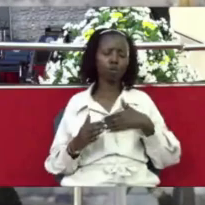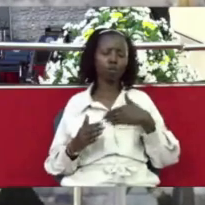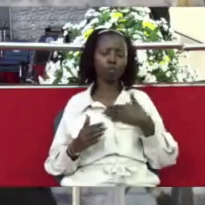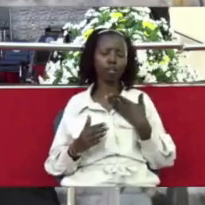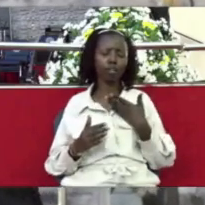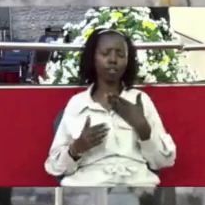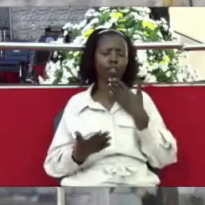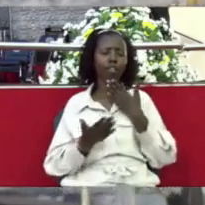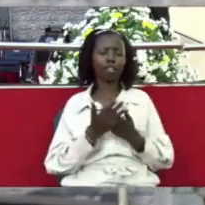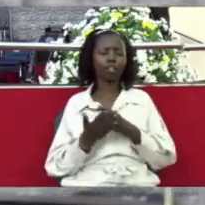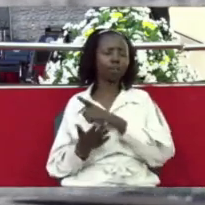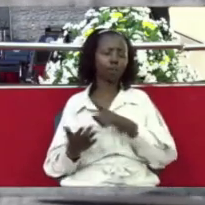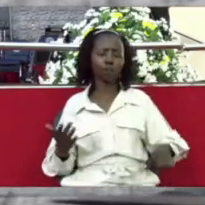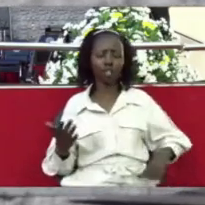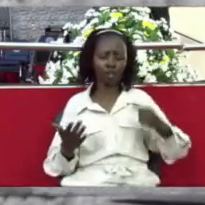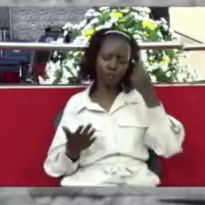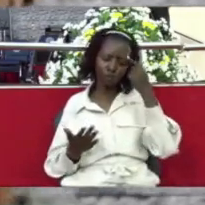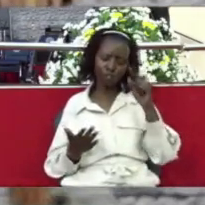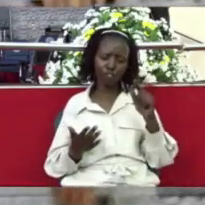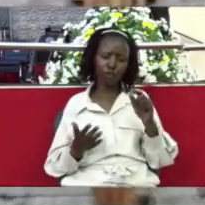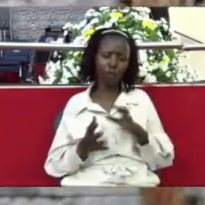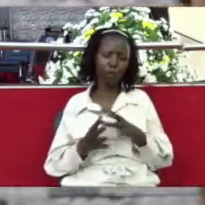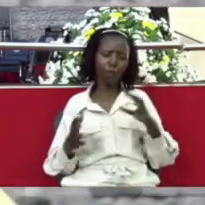I thank you, Lord, for the extra.